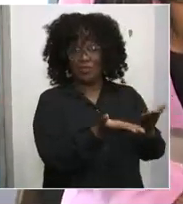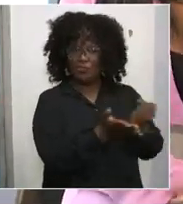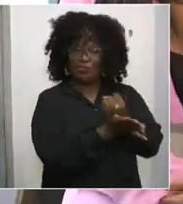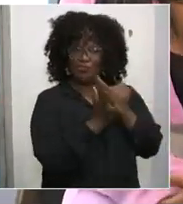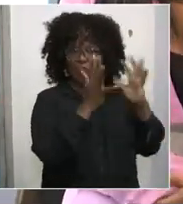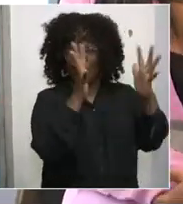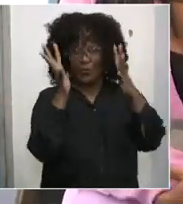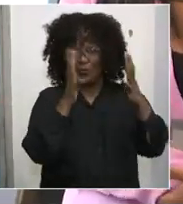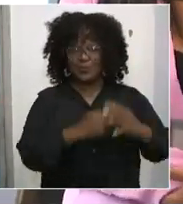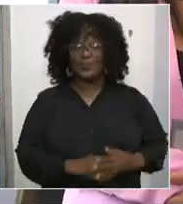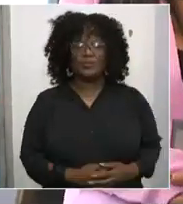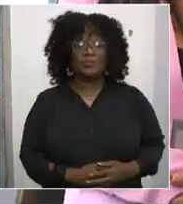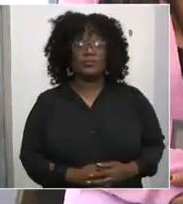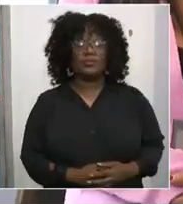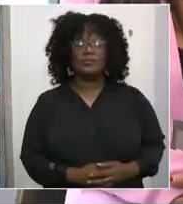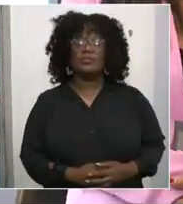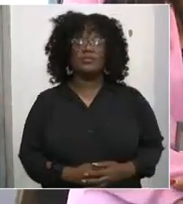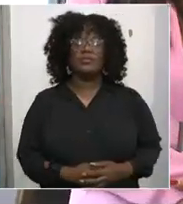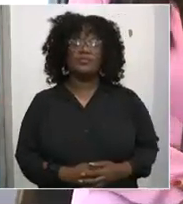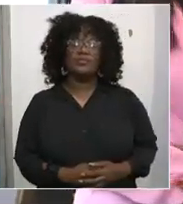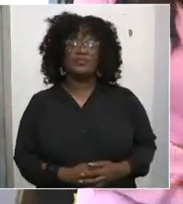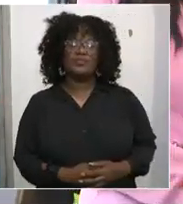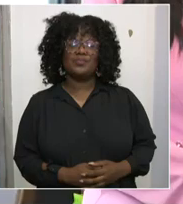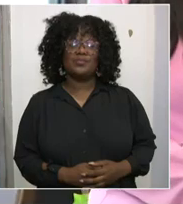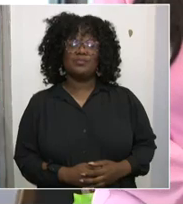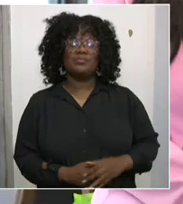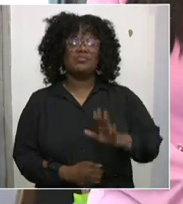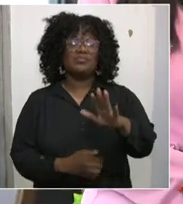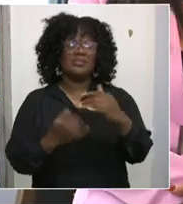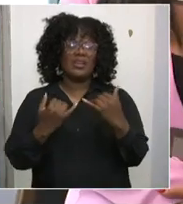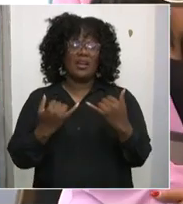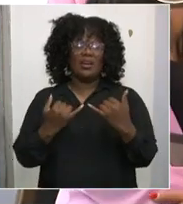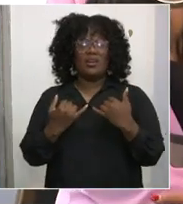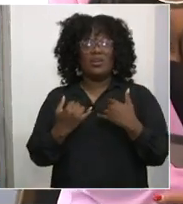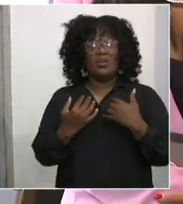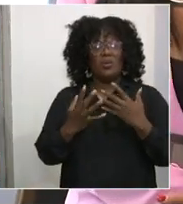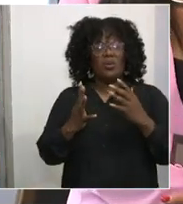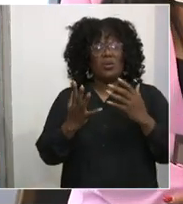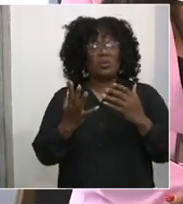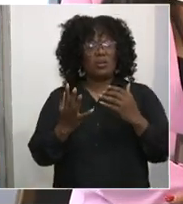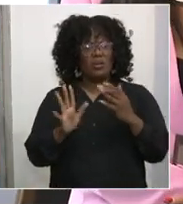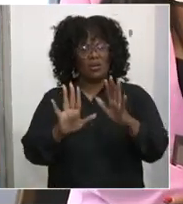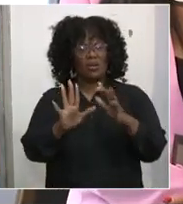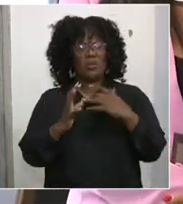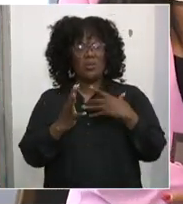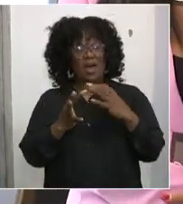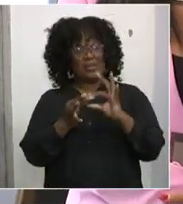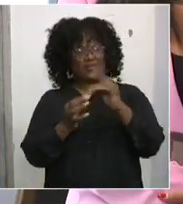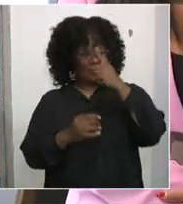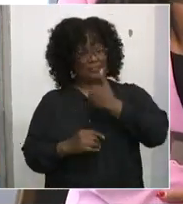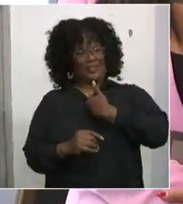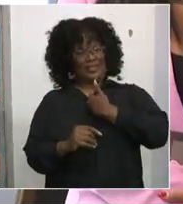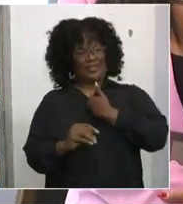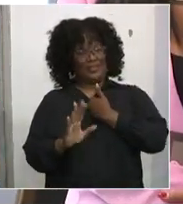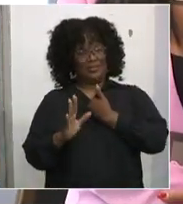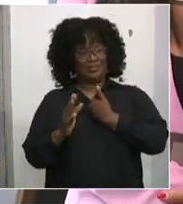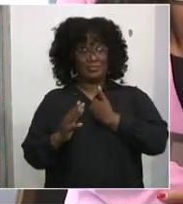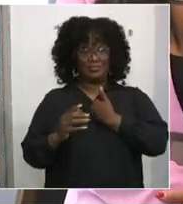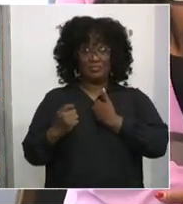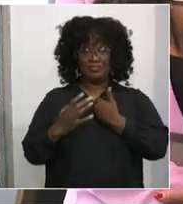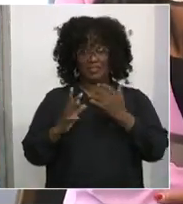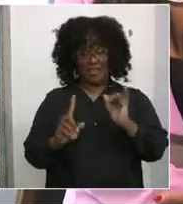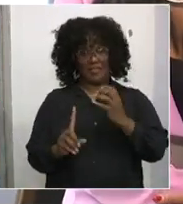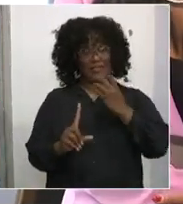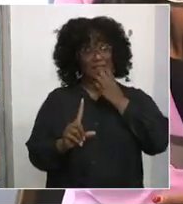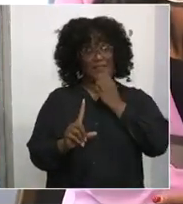So I can only speak for myself and our values, which say we can't live in fear. We